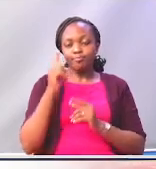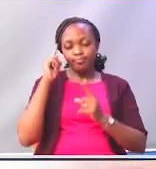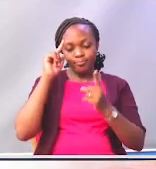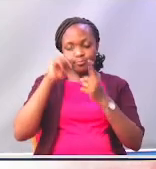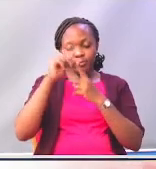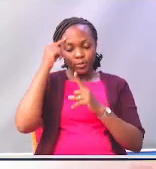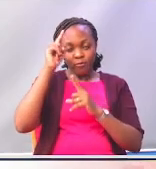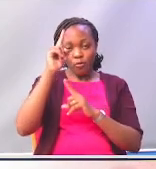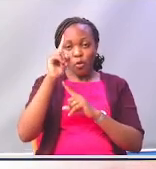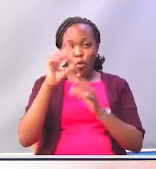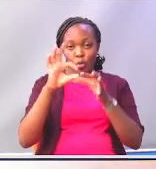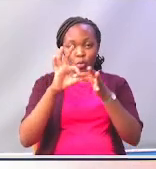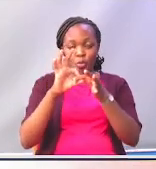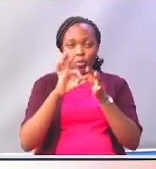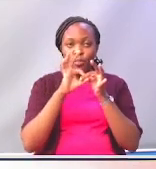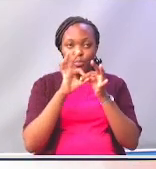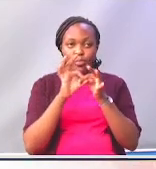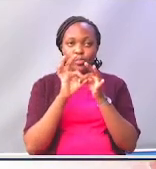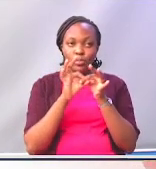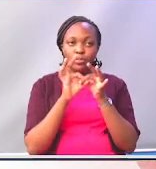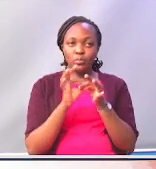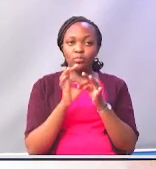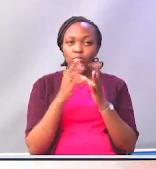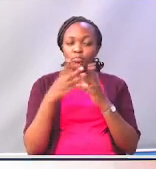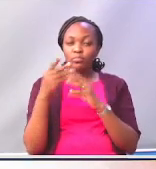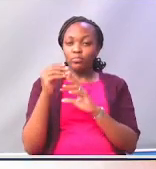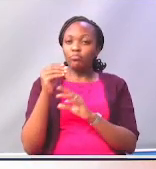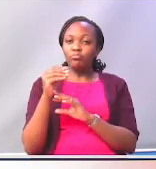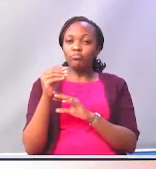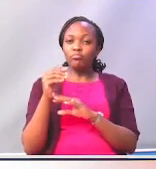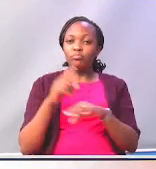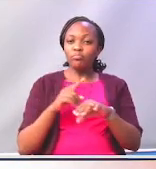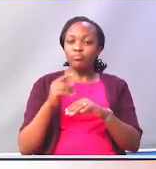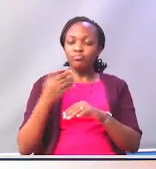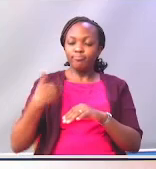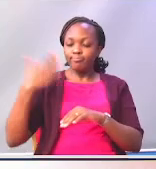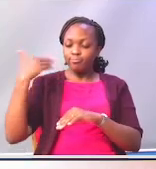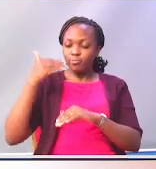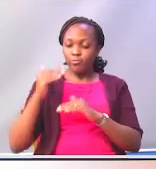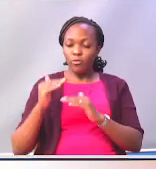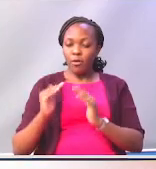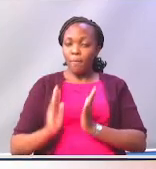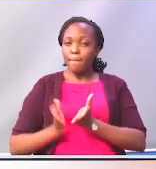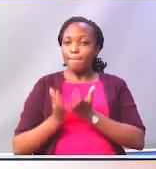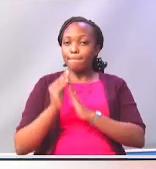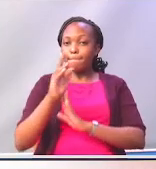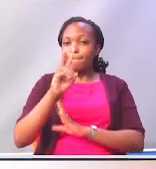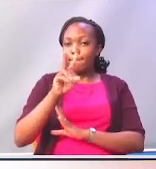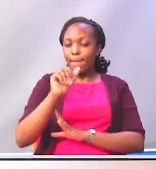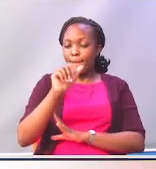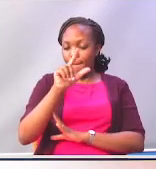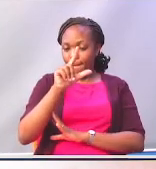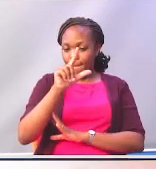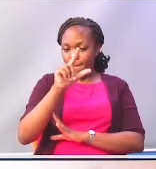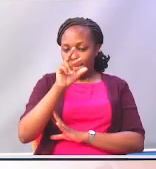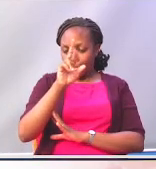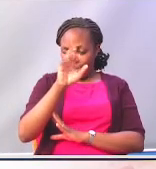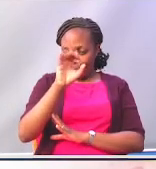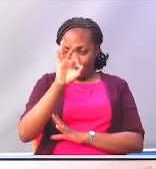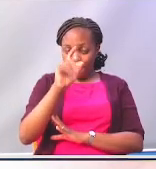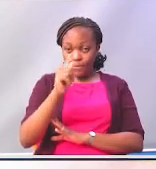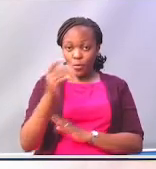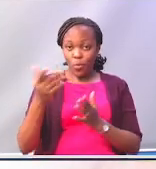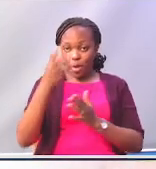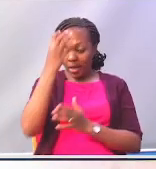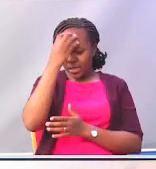took center stage during the homecoming ceremony of former Rift Valley Regional Commissioner George Natembeya in Kitale, Trans Nzoia